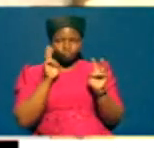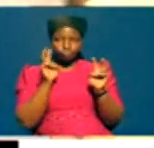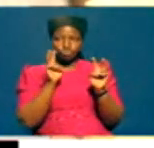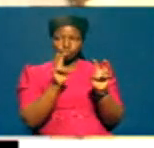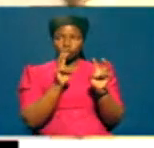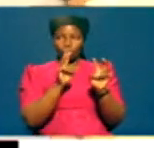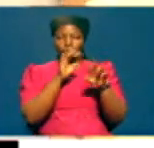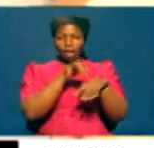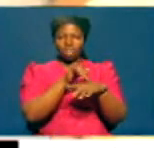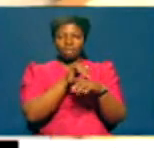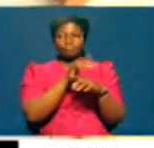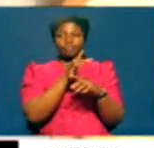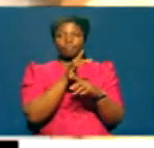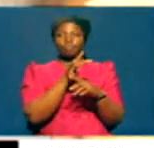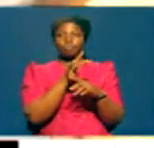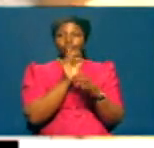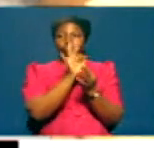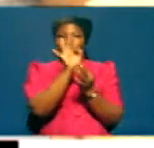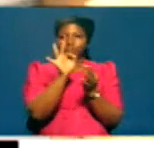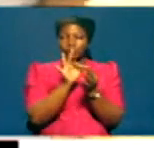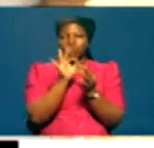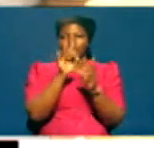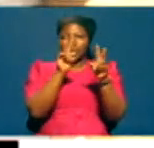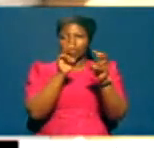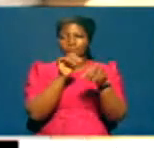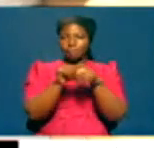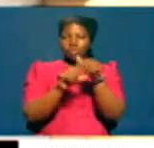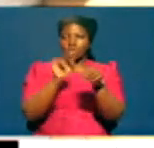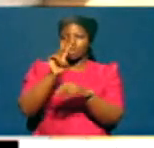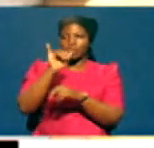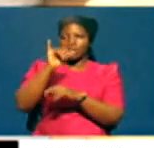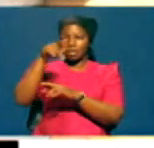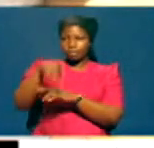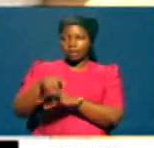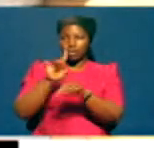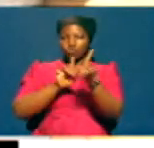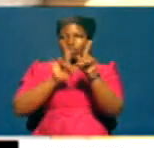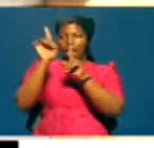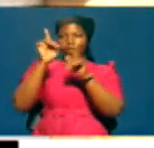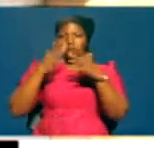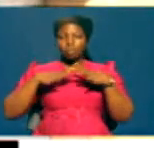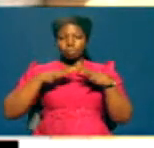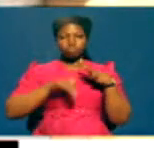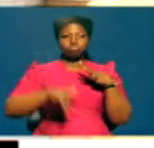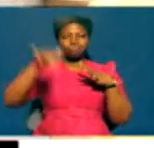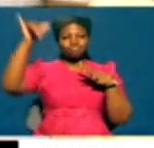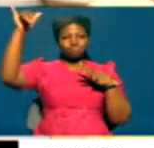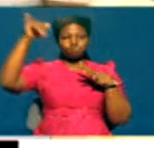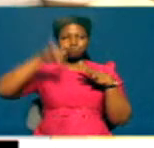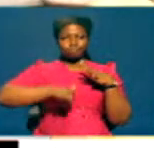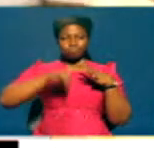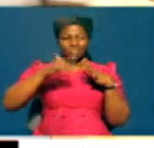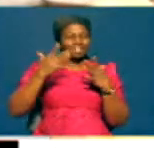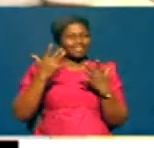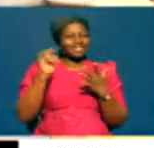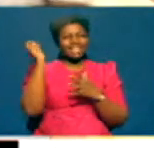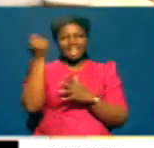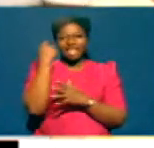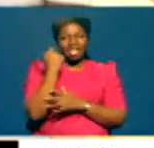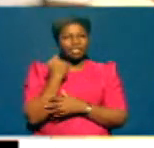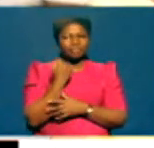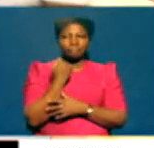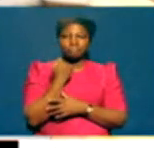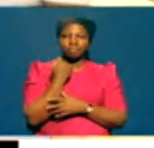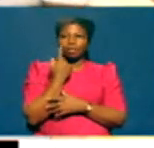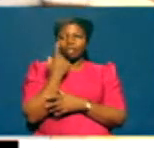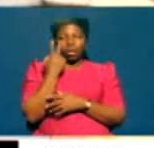this issue about VIP travel and private travel in and out of the country. We look at that. I mean, we are a country